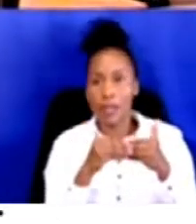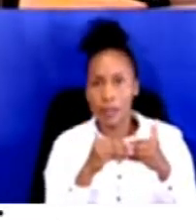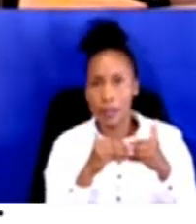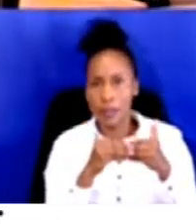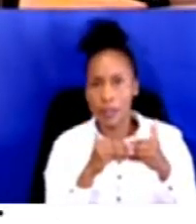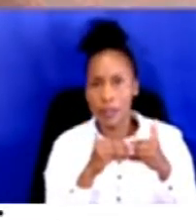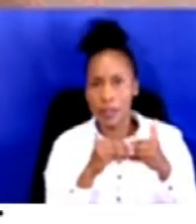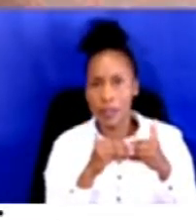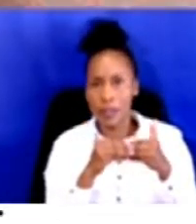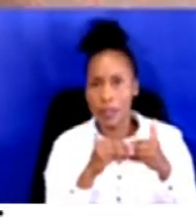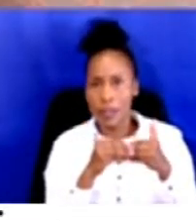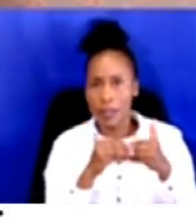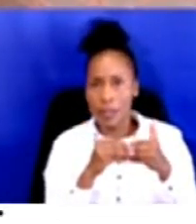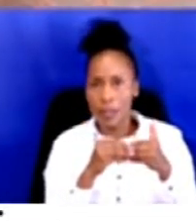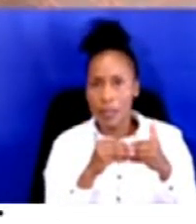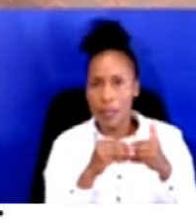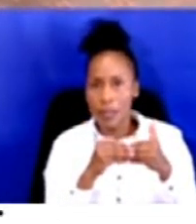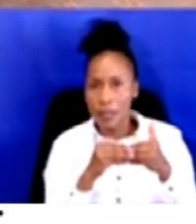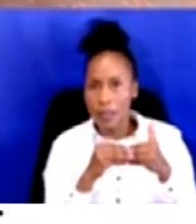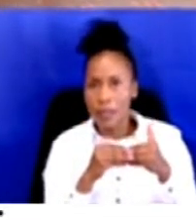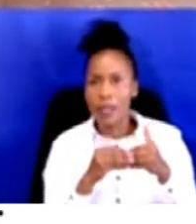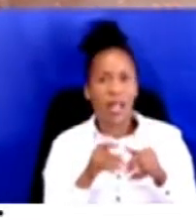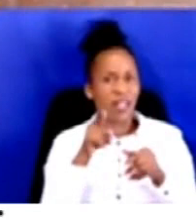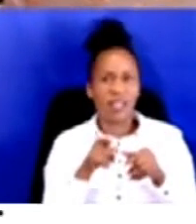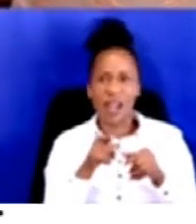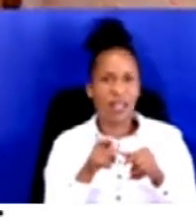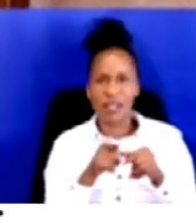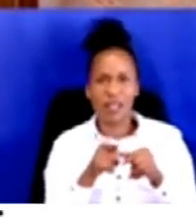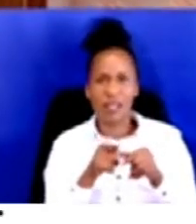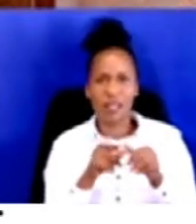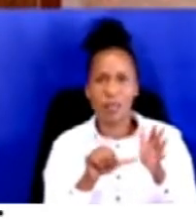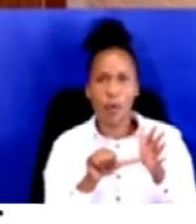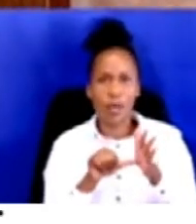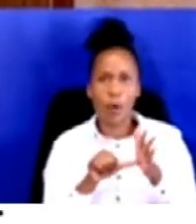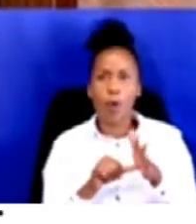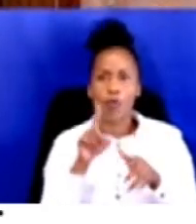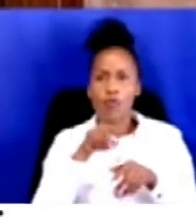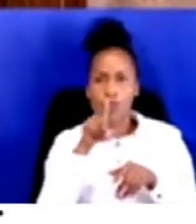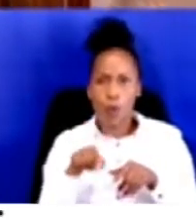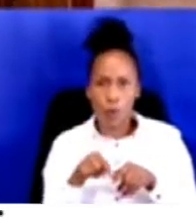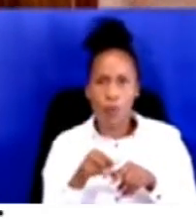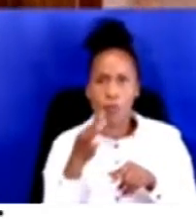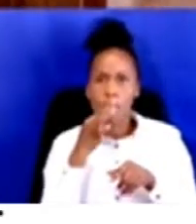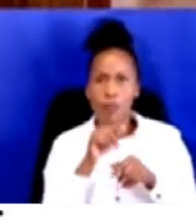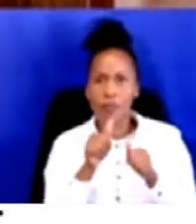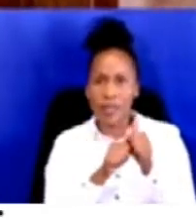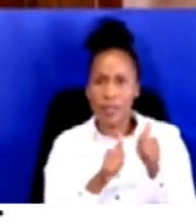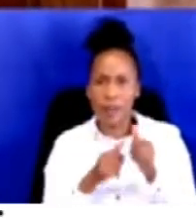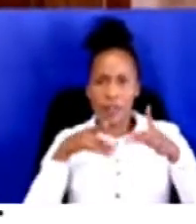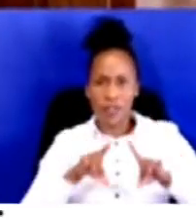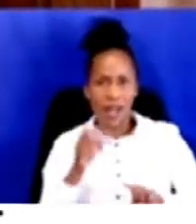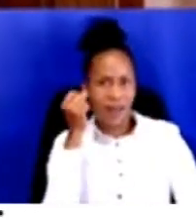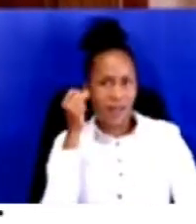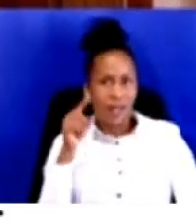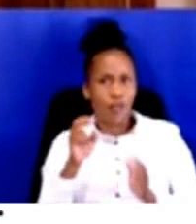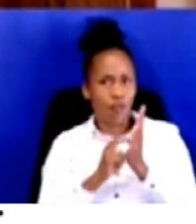And it is irrelevant, it's uncalled for, that attack to the Deputy Chairperson. The Deputy Chair understands the rules of the